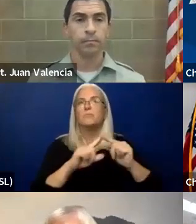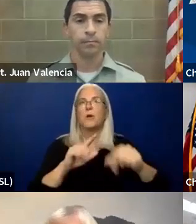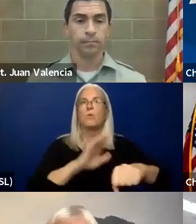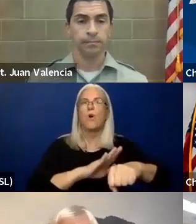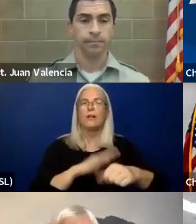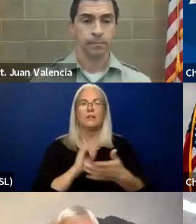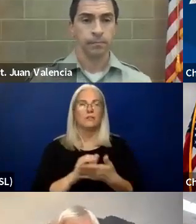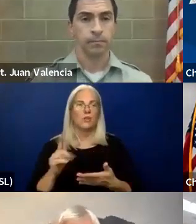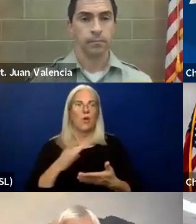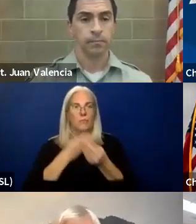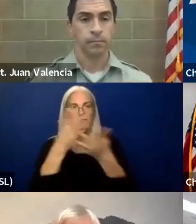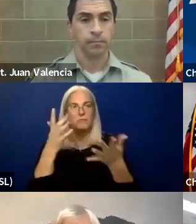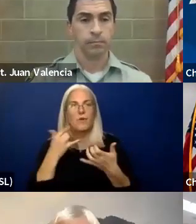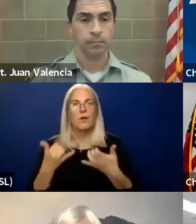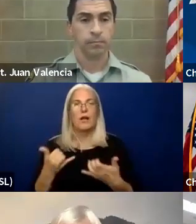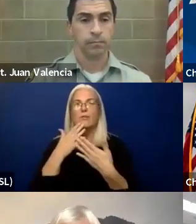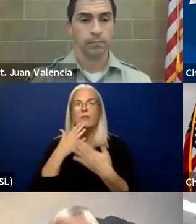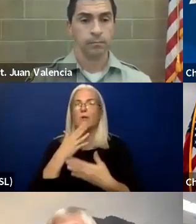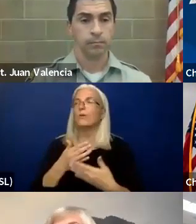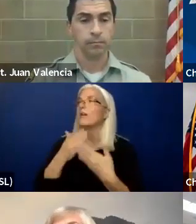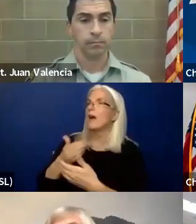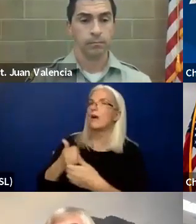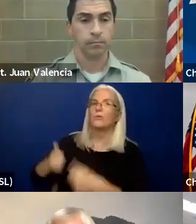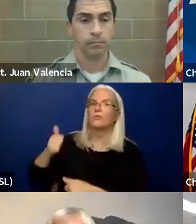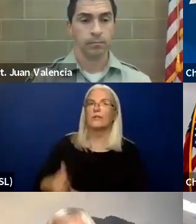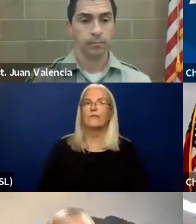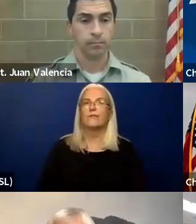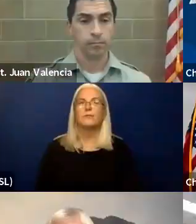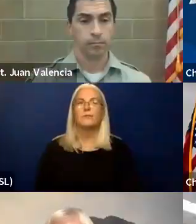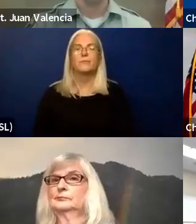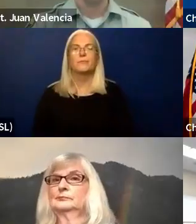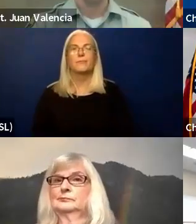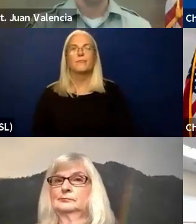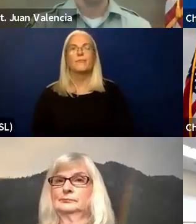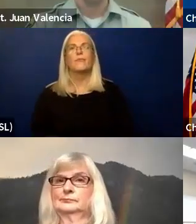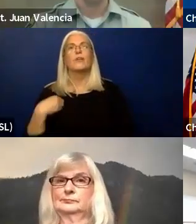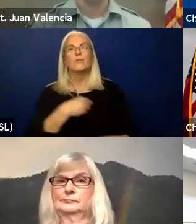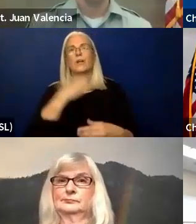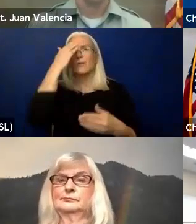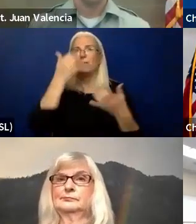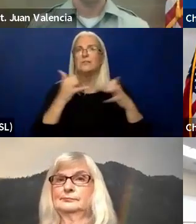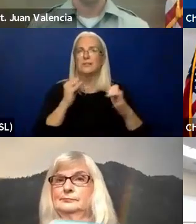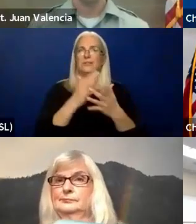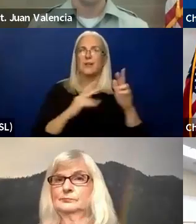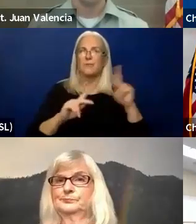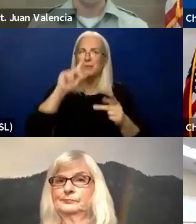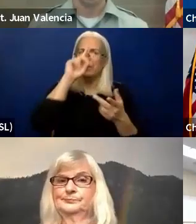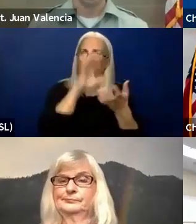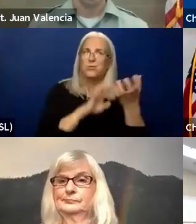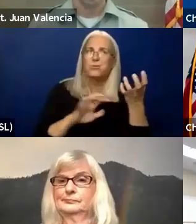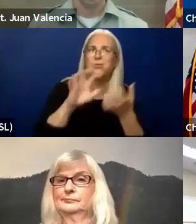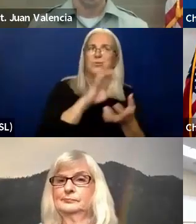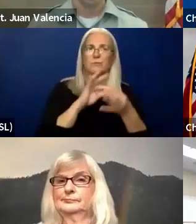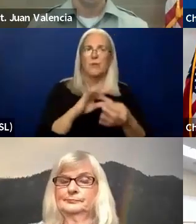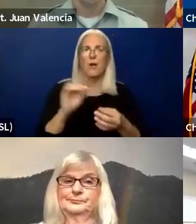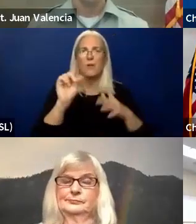Thank you, Chief. And we know there are still some confusion about evacuation maps and zones. And we also